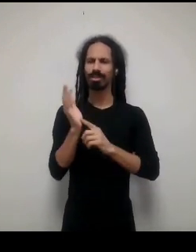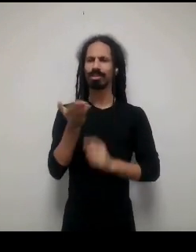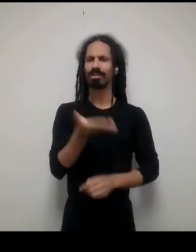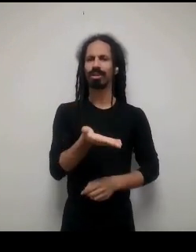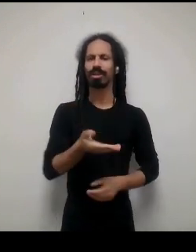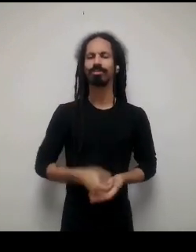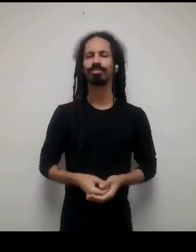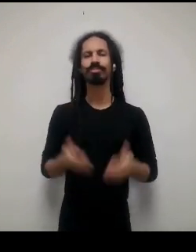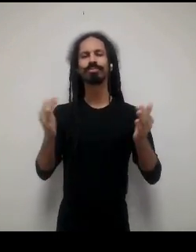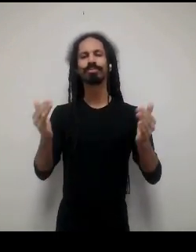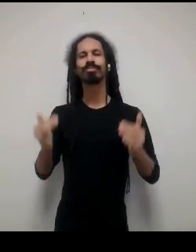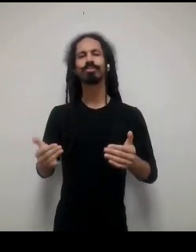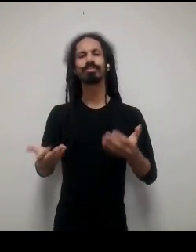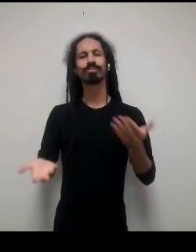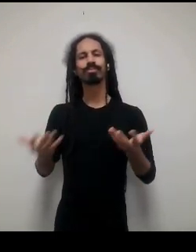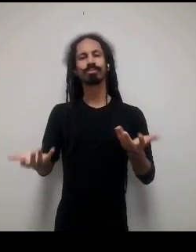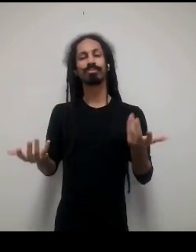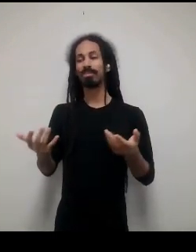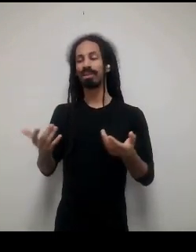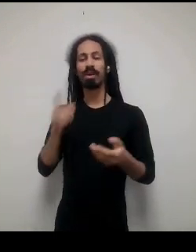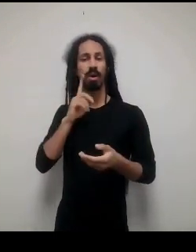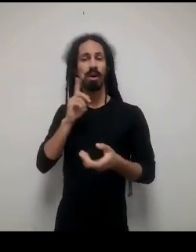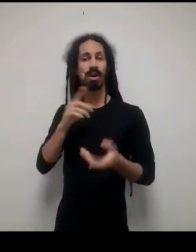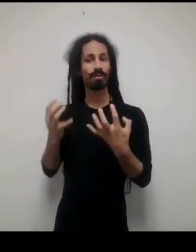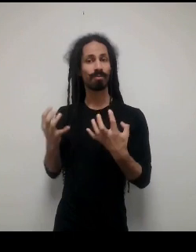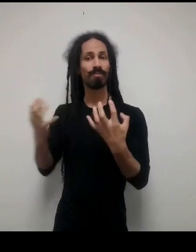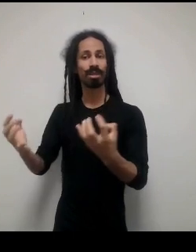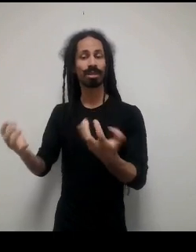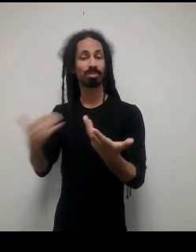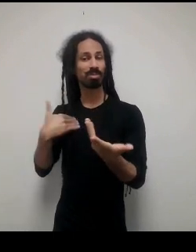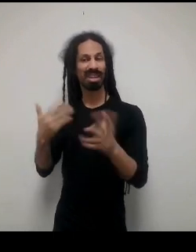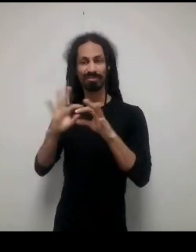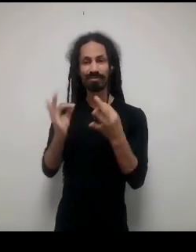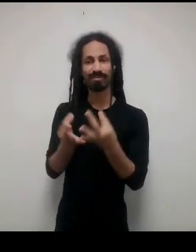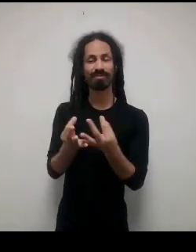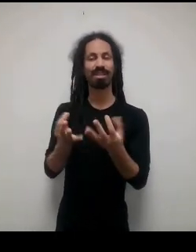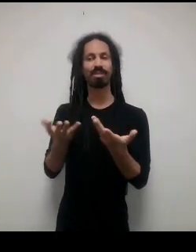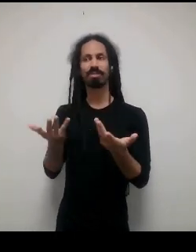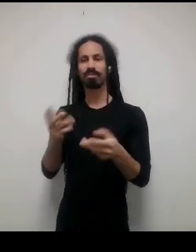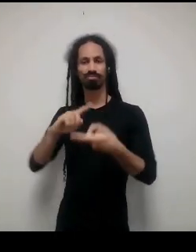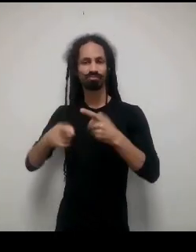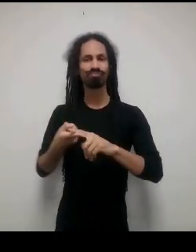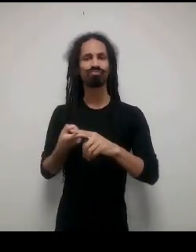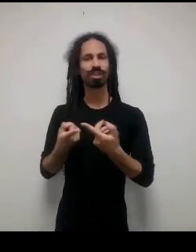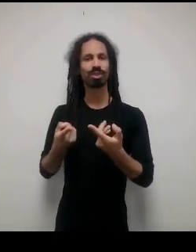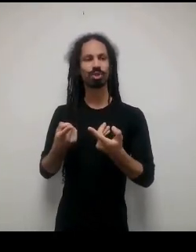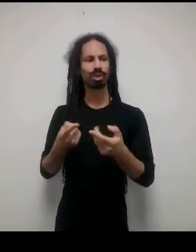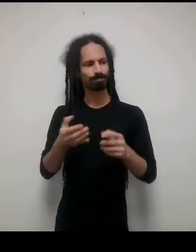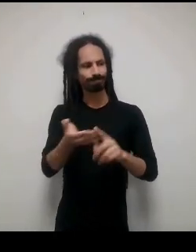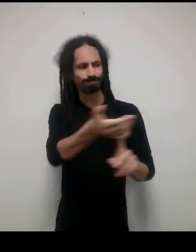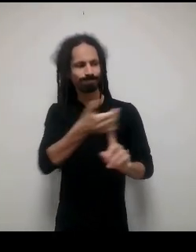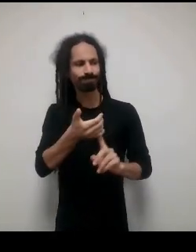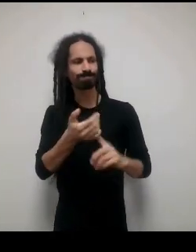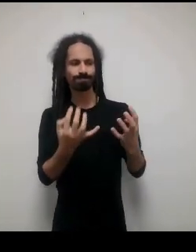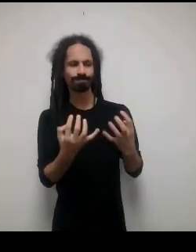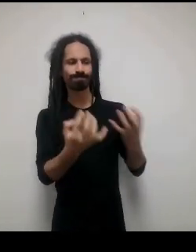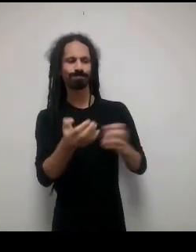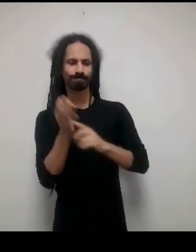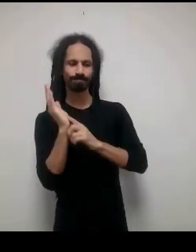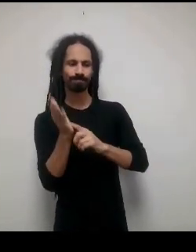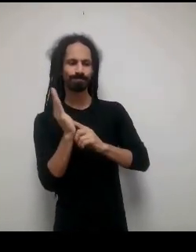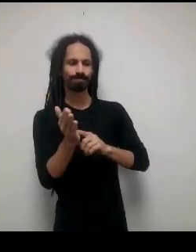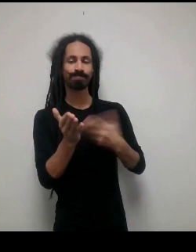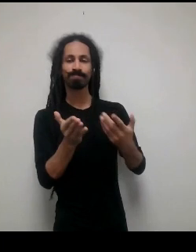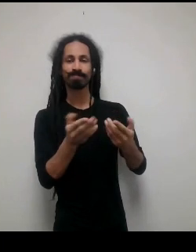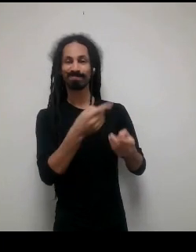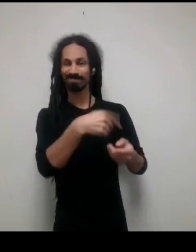try presenting in front of an audience. Is there a family member or some friends who can be your audience so that they can give you some feedback and you can get used to